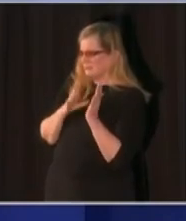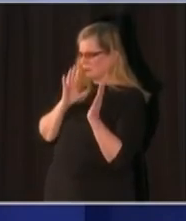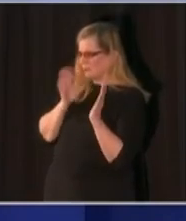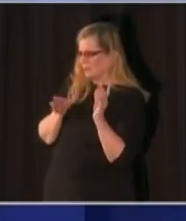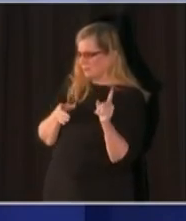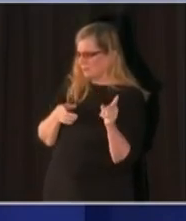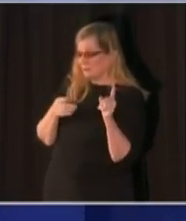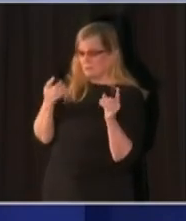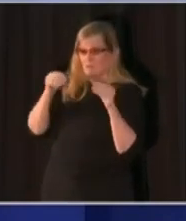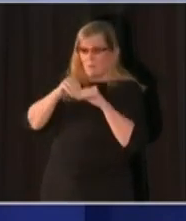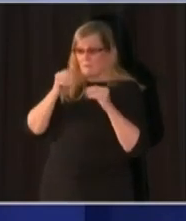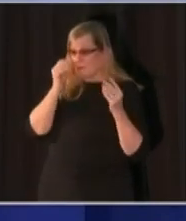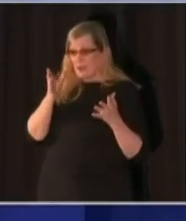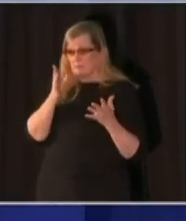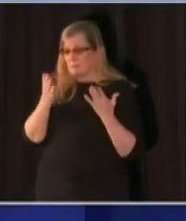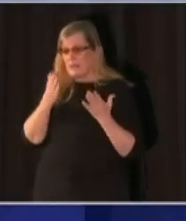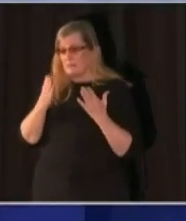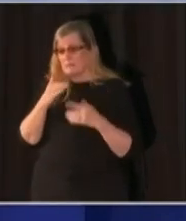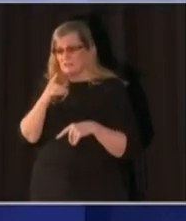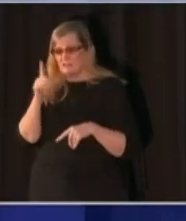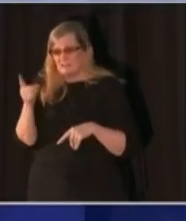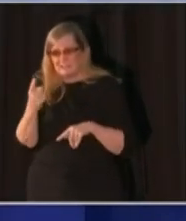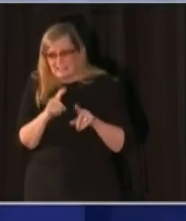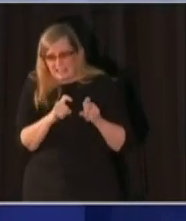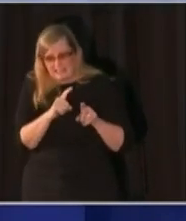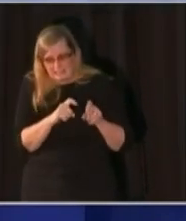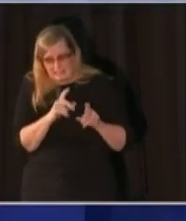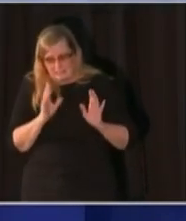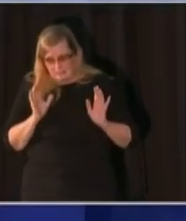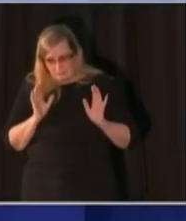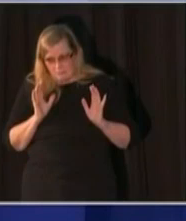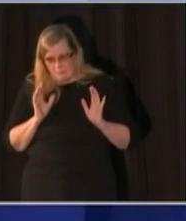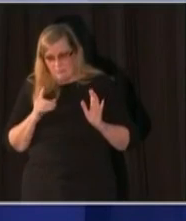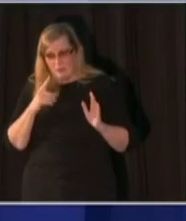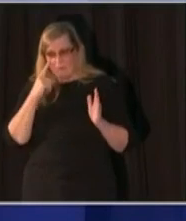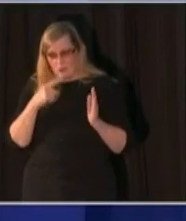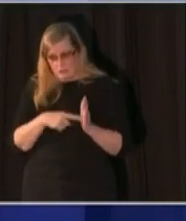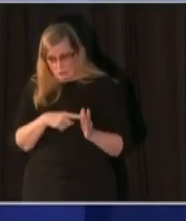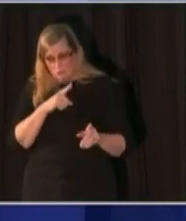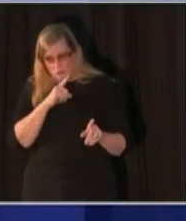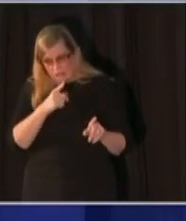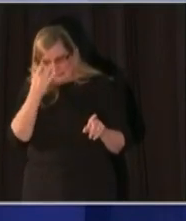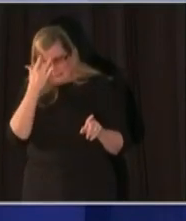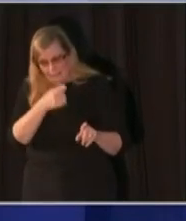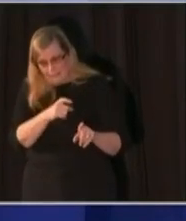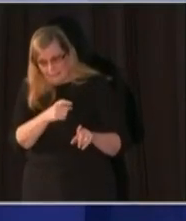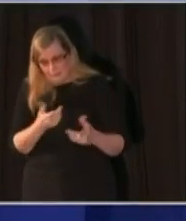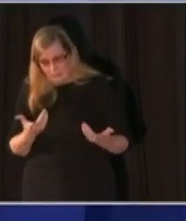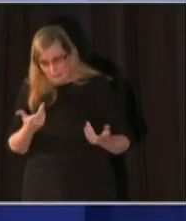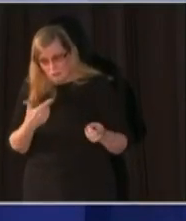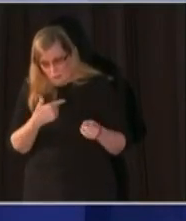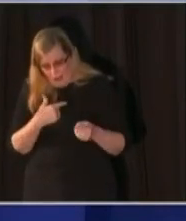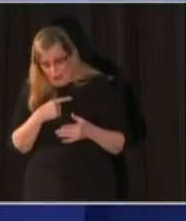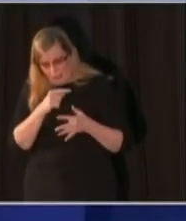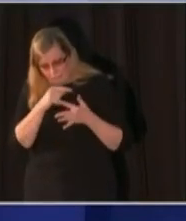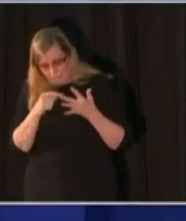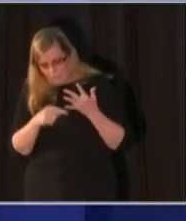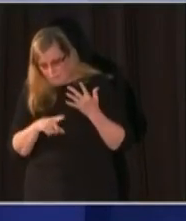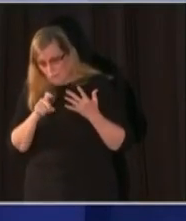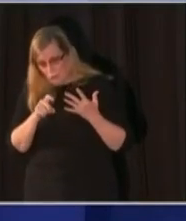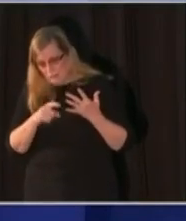involve questions that they ask their employees. For example, are you sick? Do you have a fever? And have